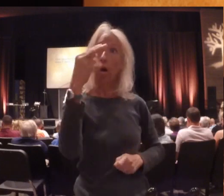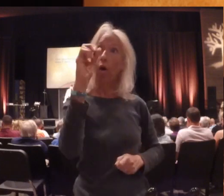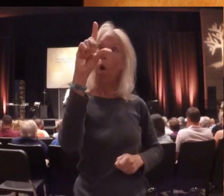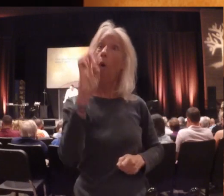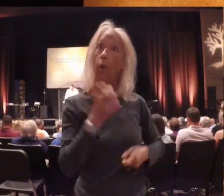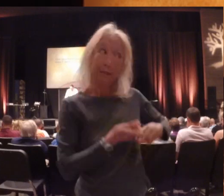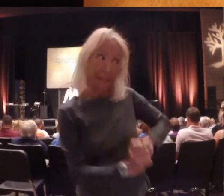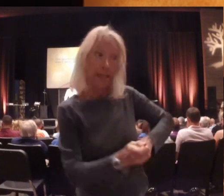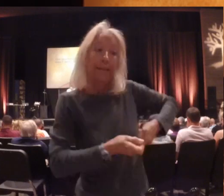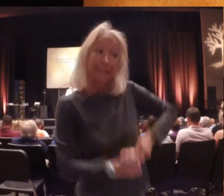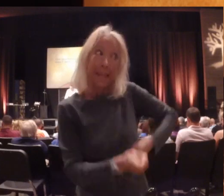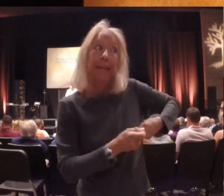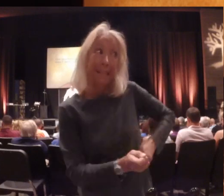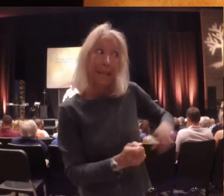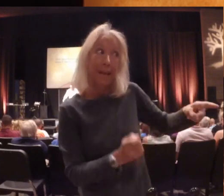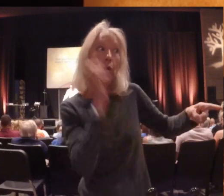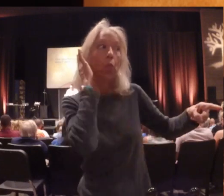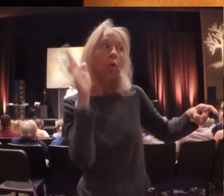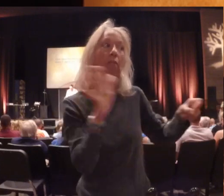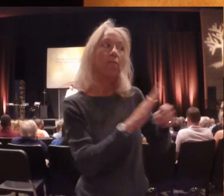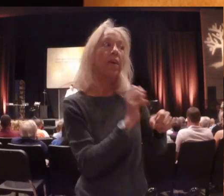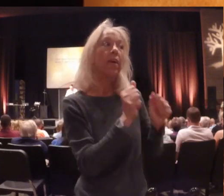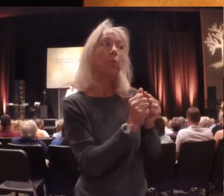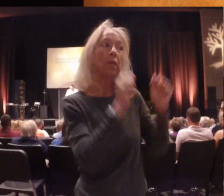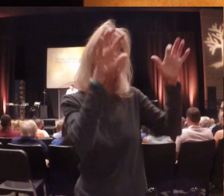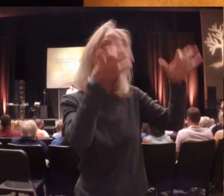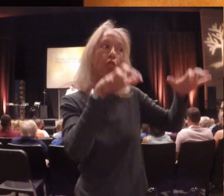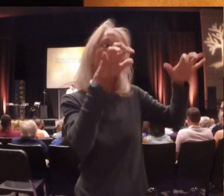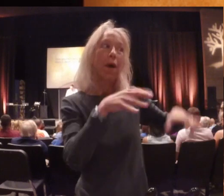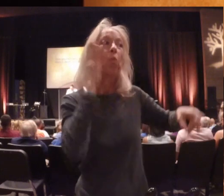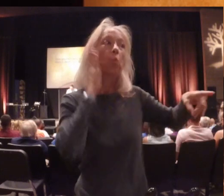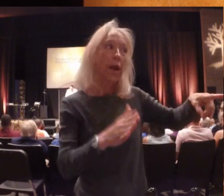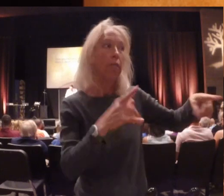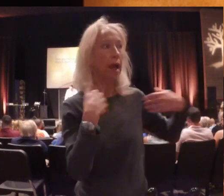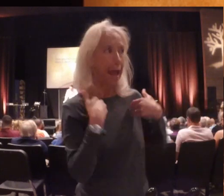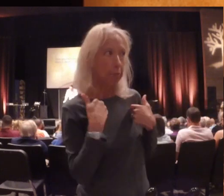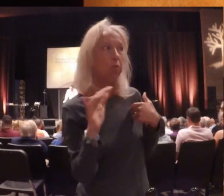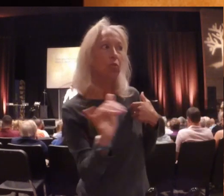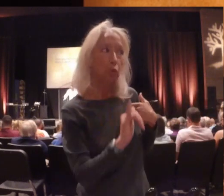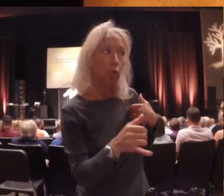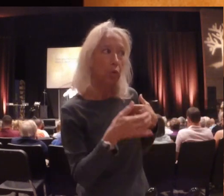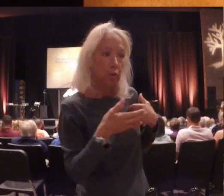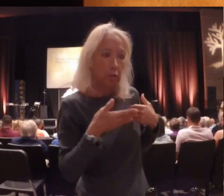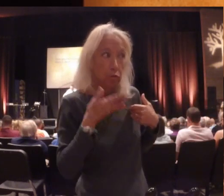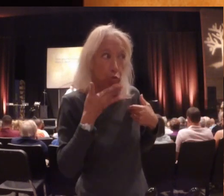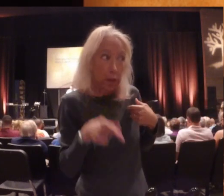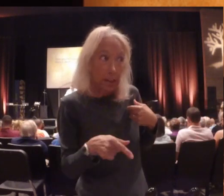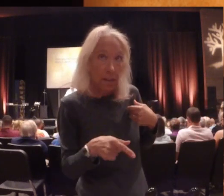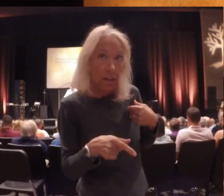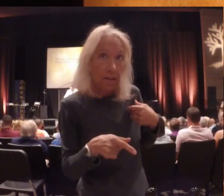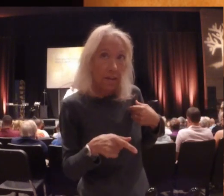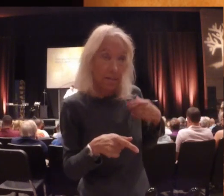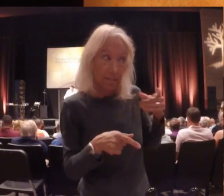animals may drink. That's a really confident statement right there from Elijah. And verse 18 says this, and this is a simple